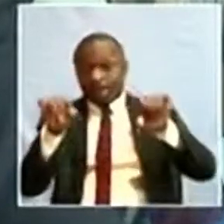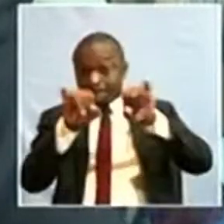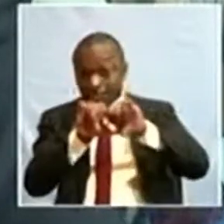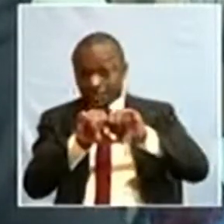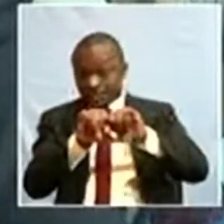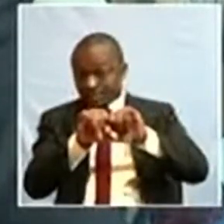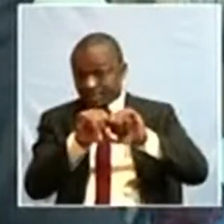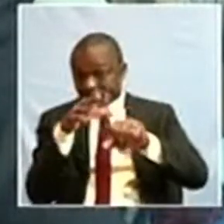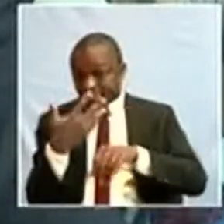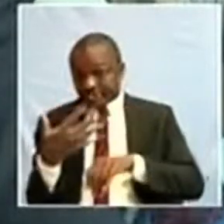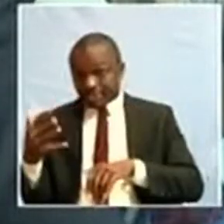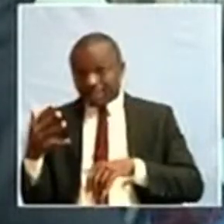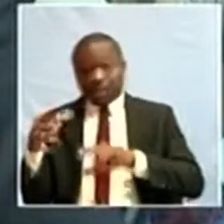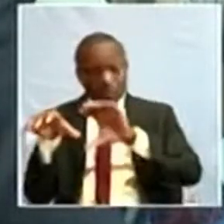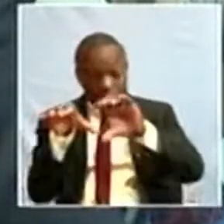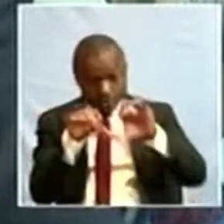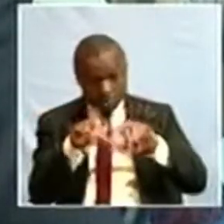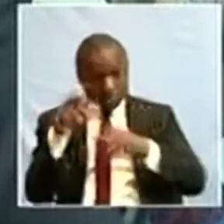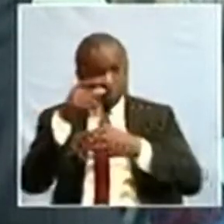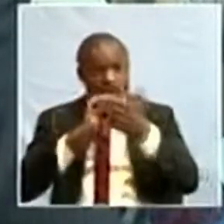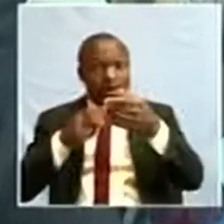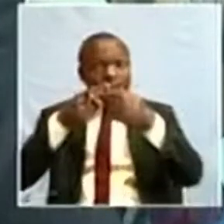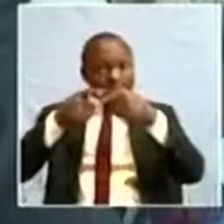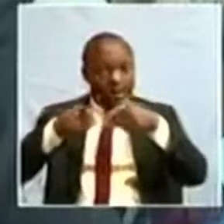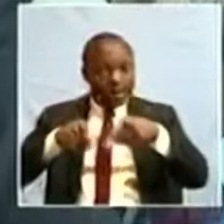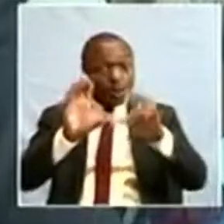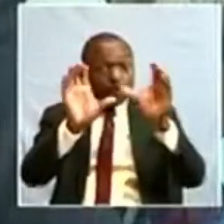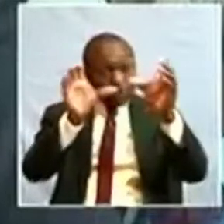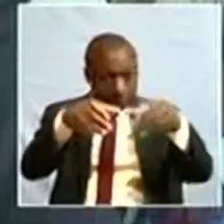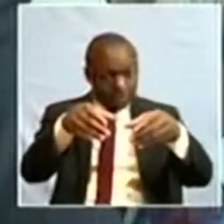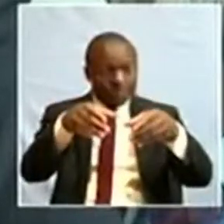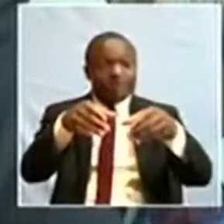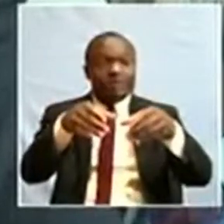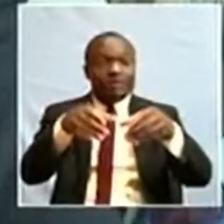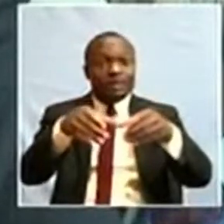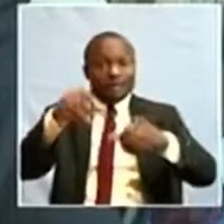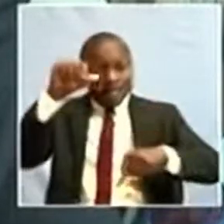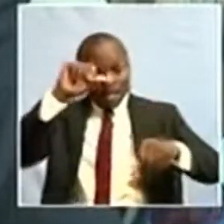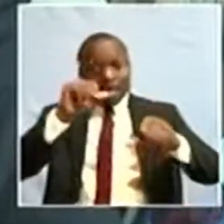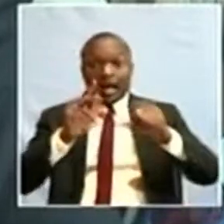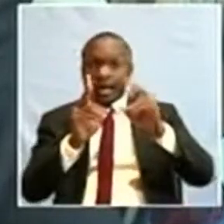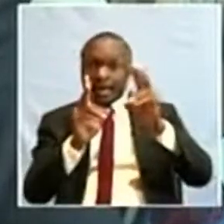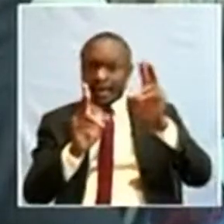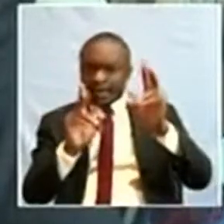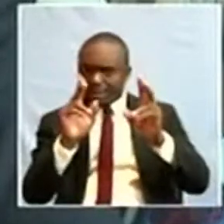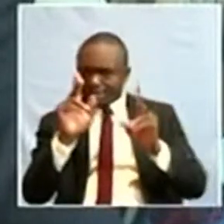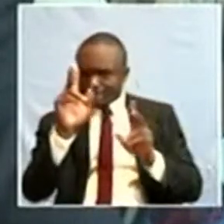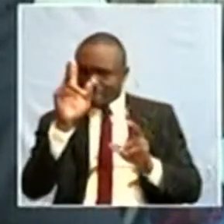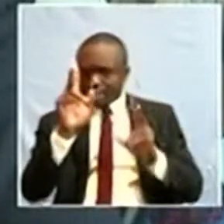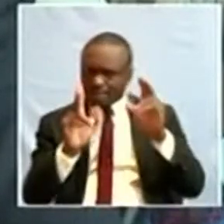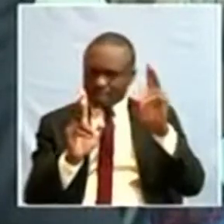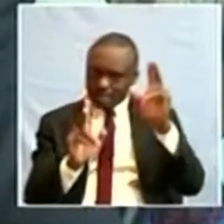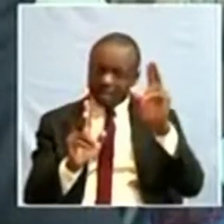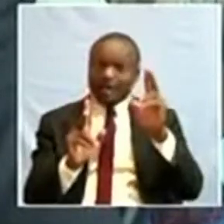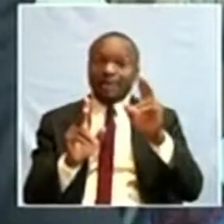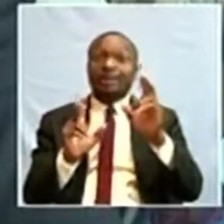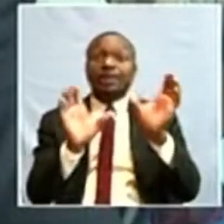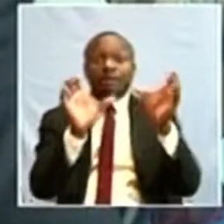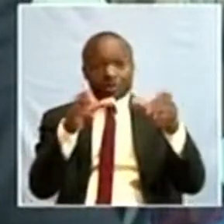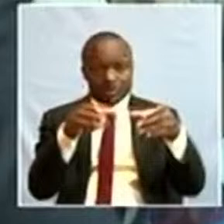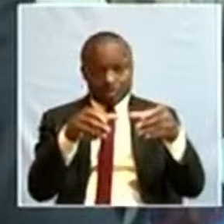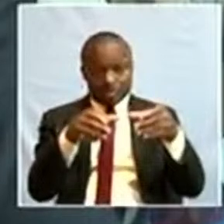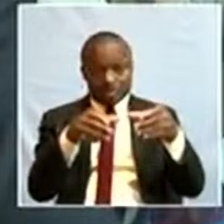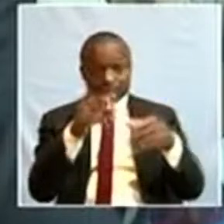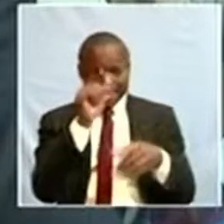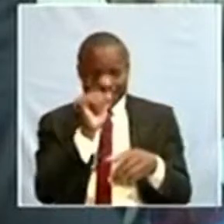we do is what is done by a committee which is known as the editing committee. Maybe it's very critical to emphasize what